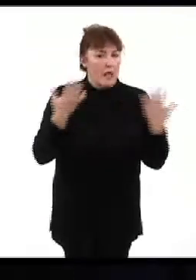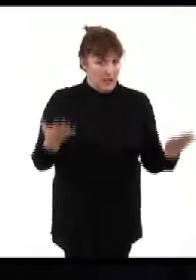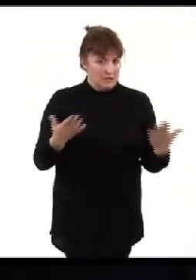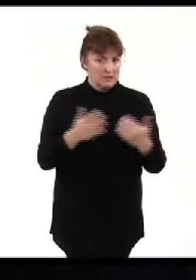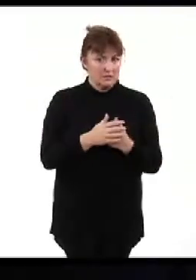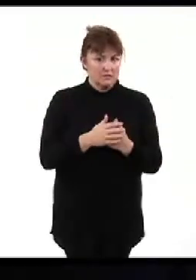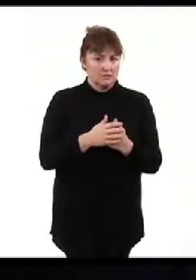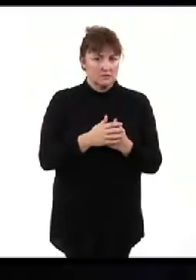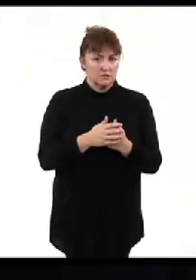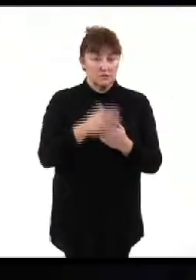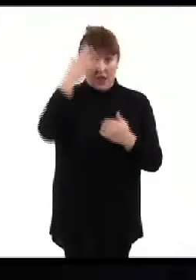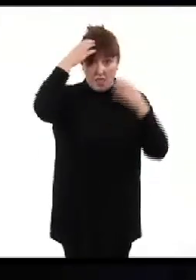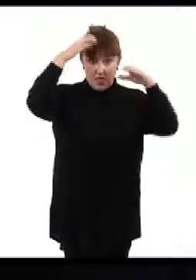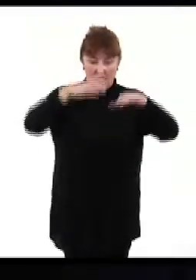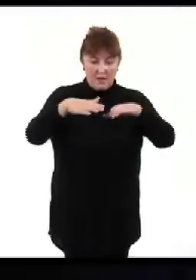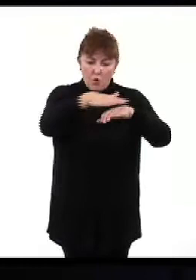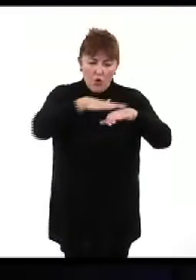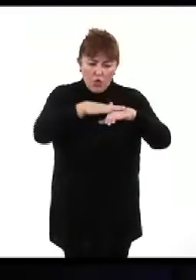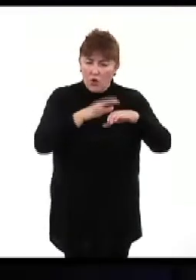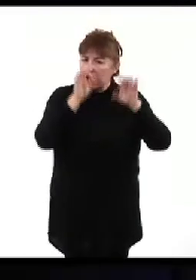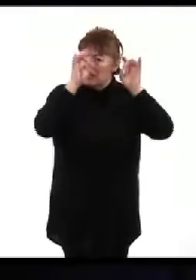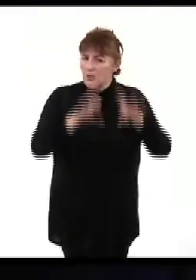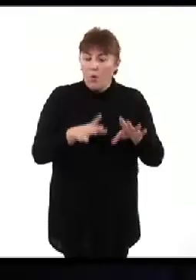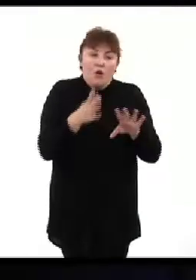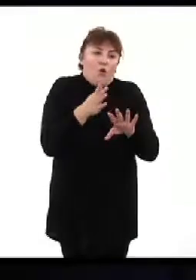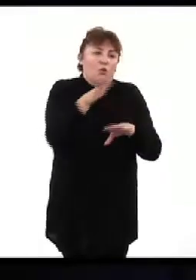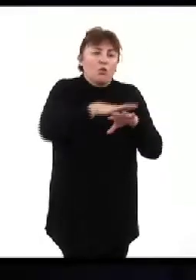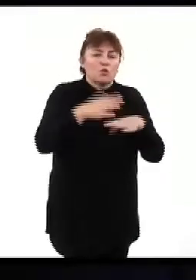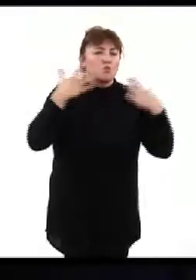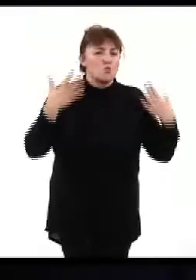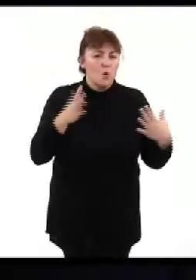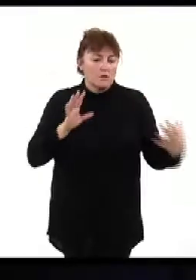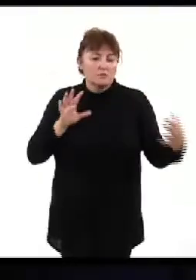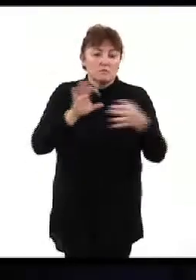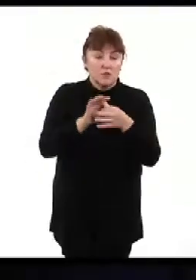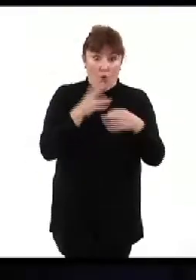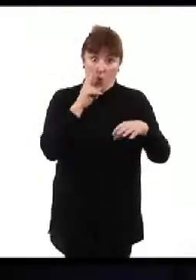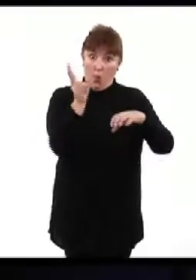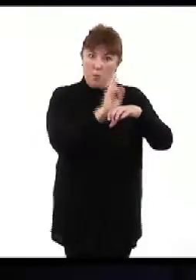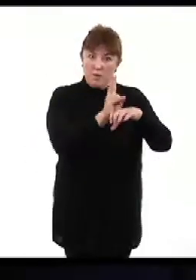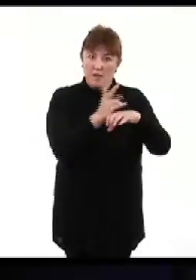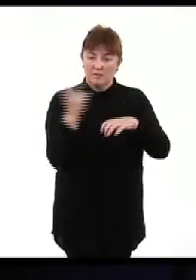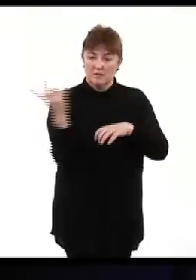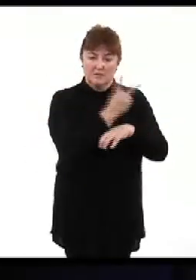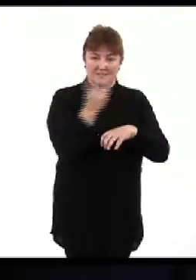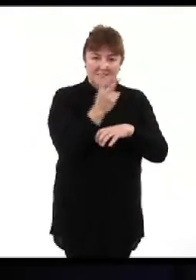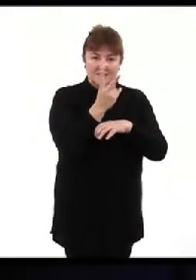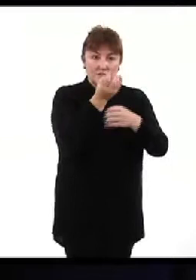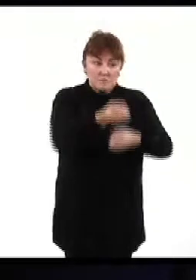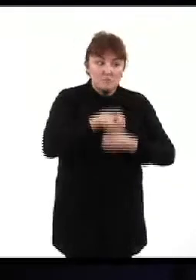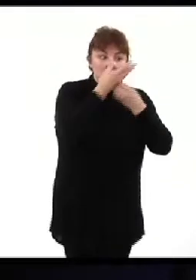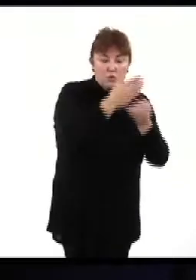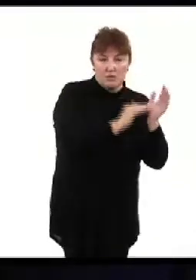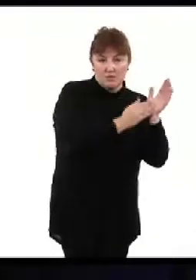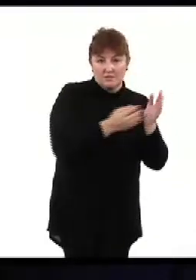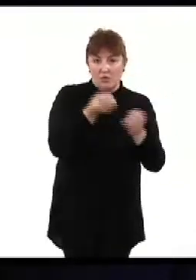same areas of the brain, or what are the areas of the brain that are engaged or active for both sign production and